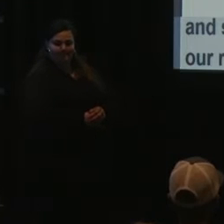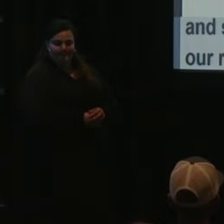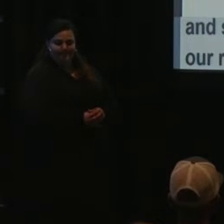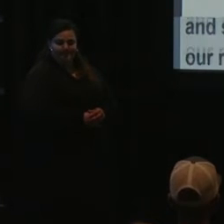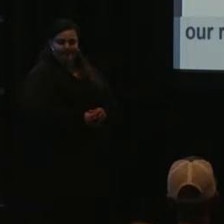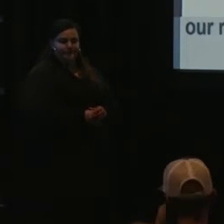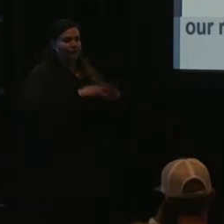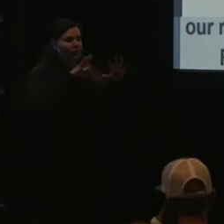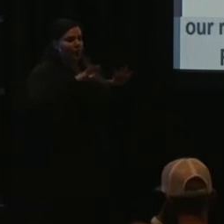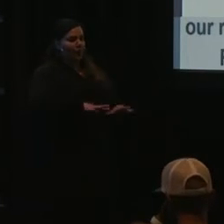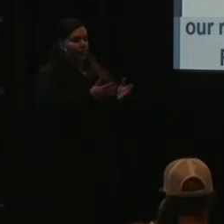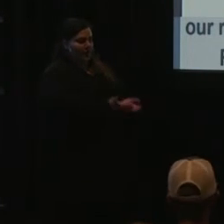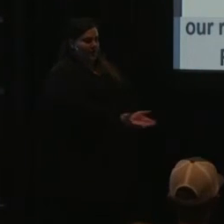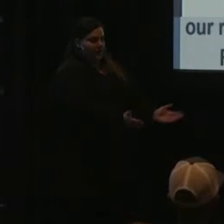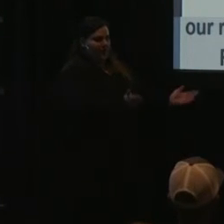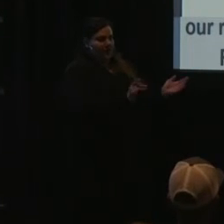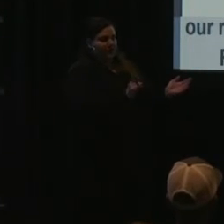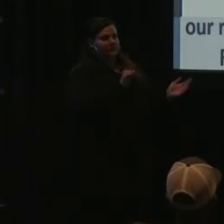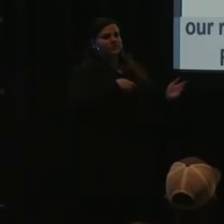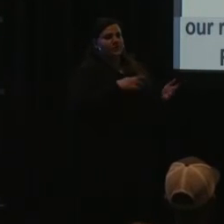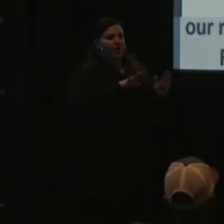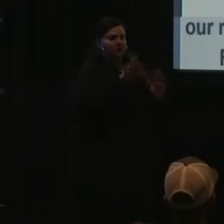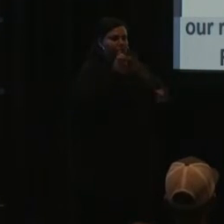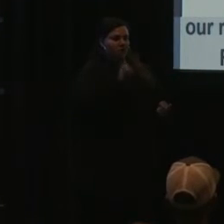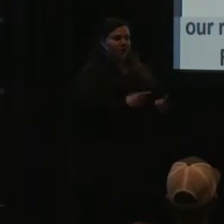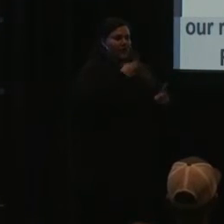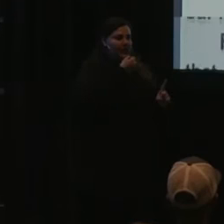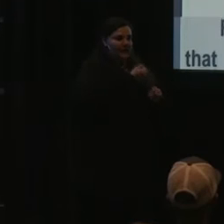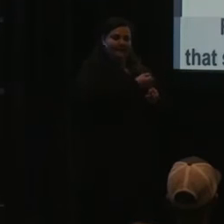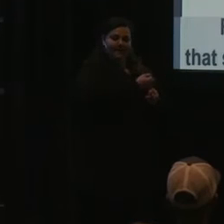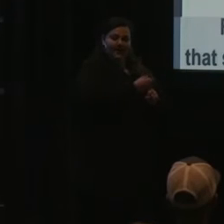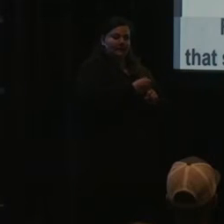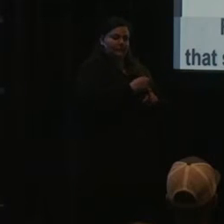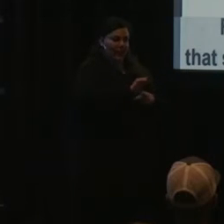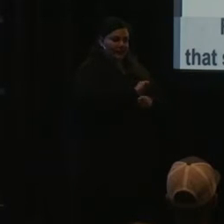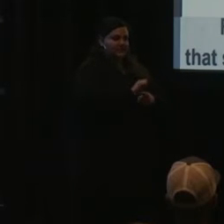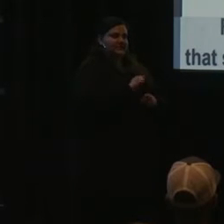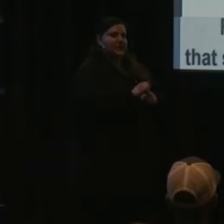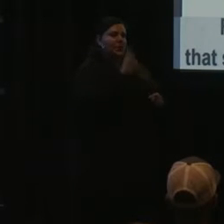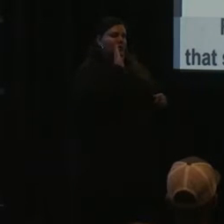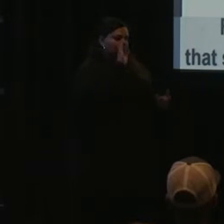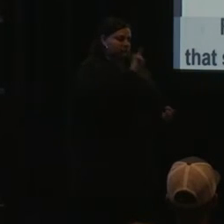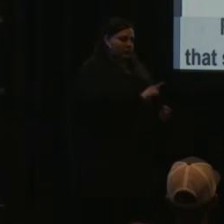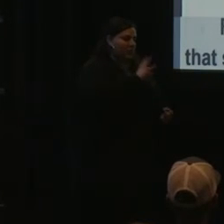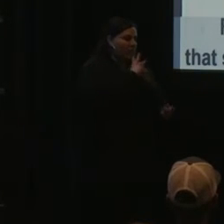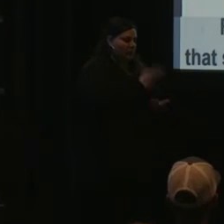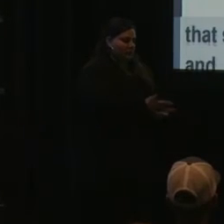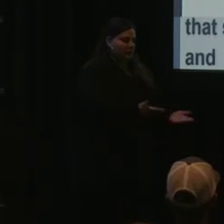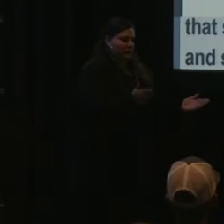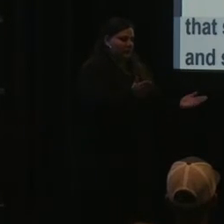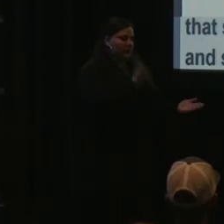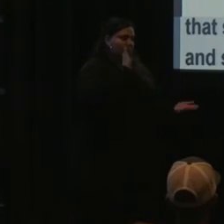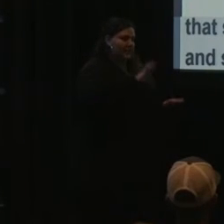Rain gardens are a great low-impact development practice that slow the water down, spread the water out, and sink the water into